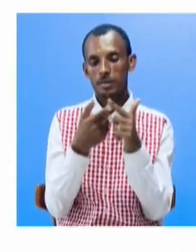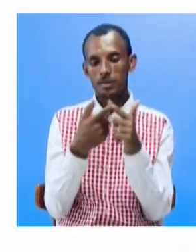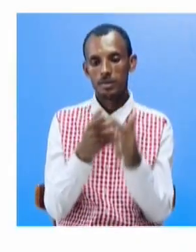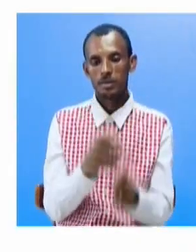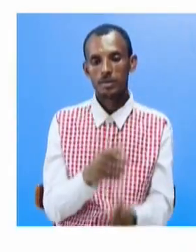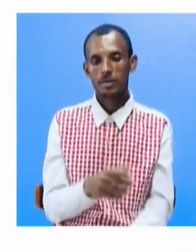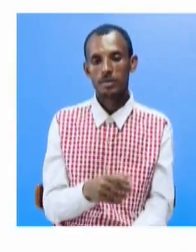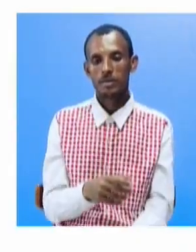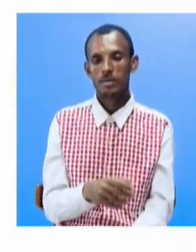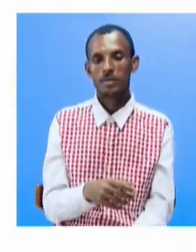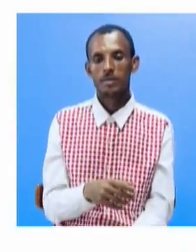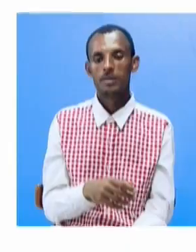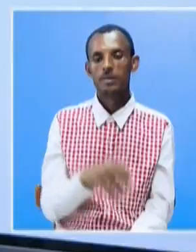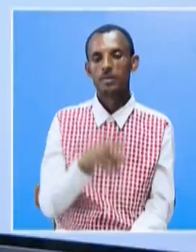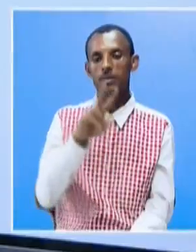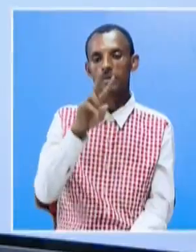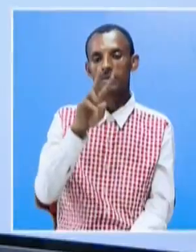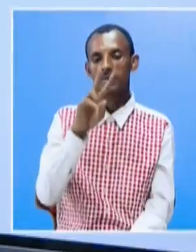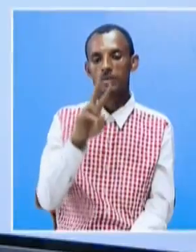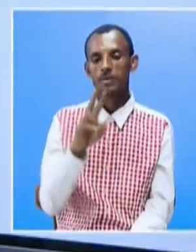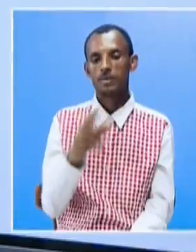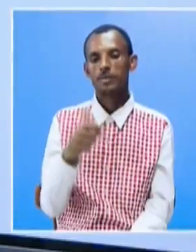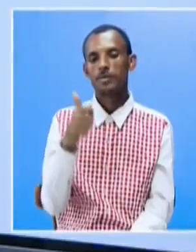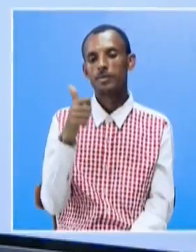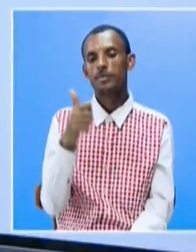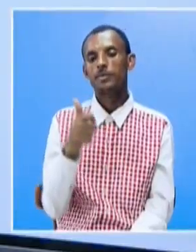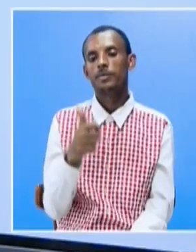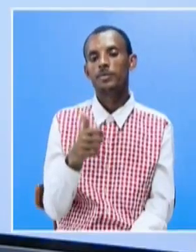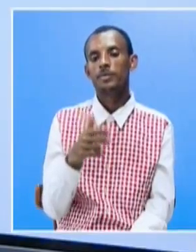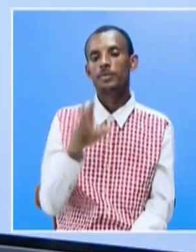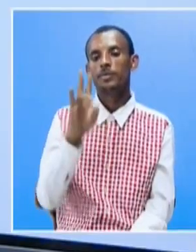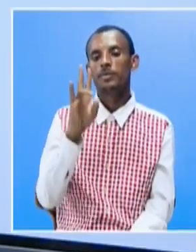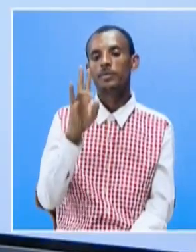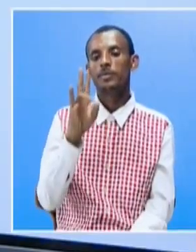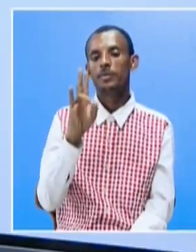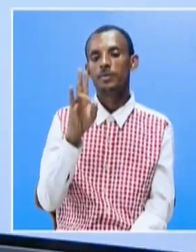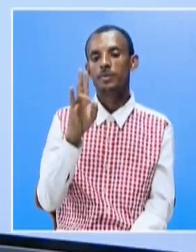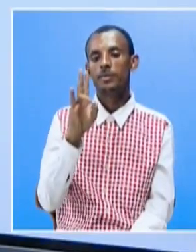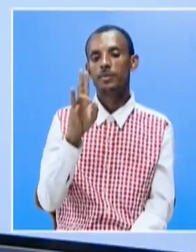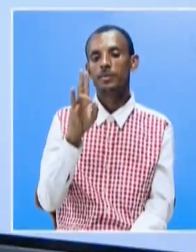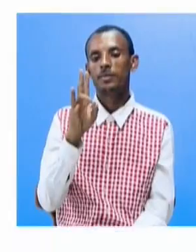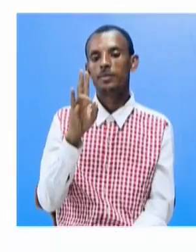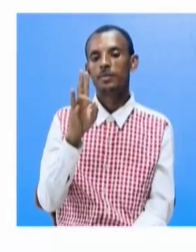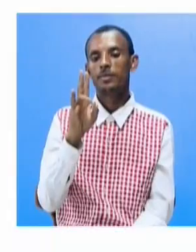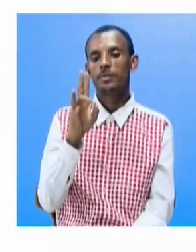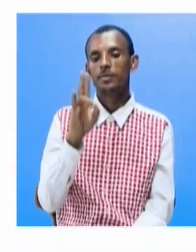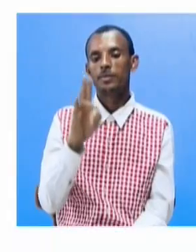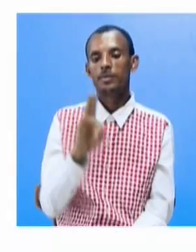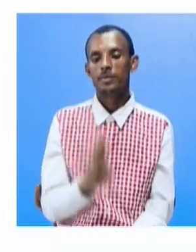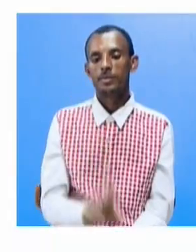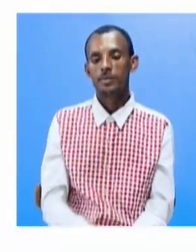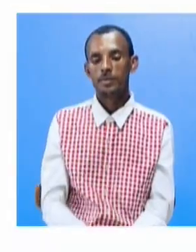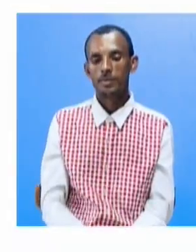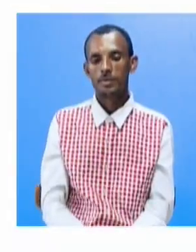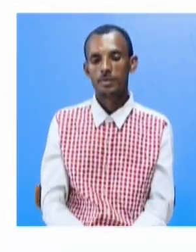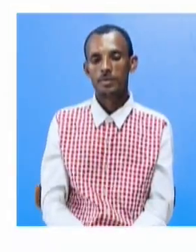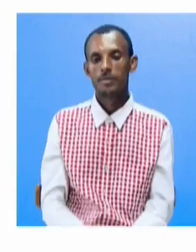Here, this to be second piece. And just put piece 7 to this part.